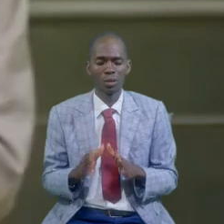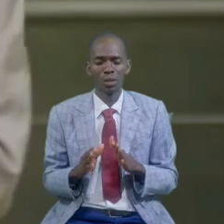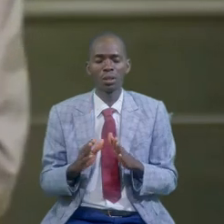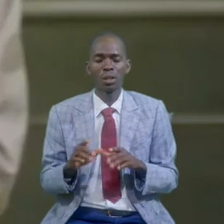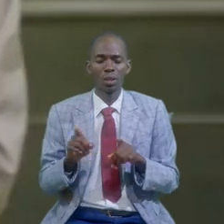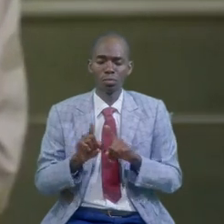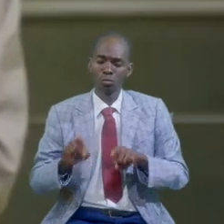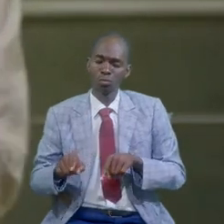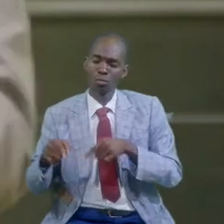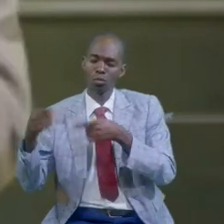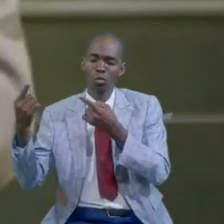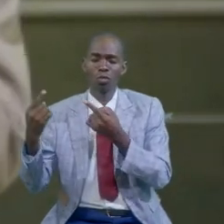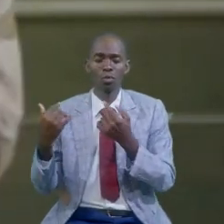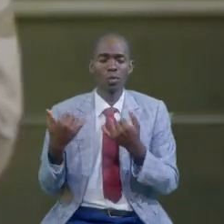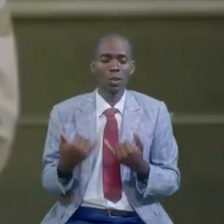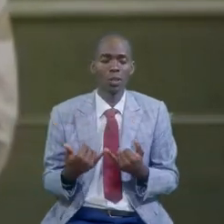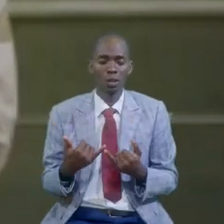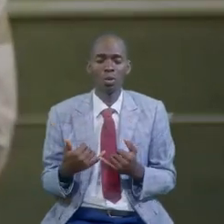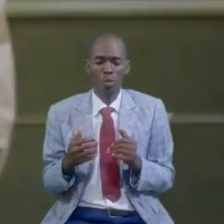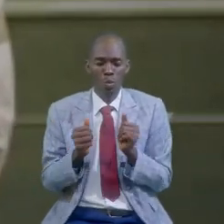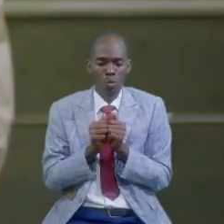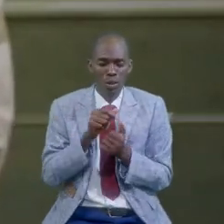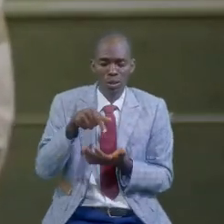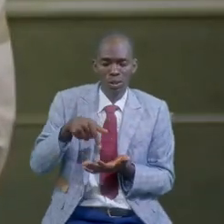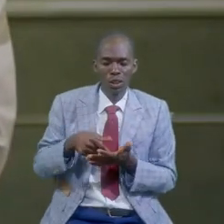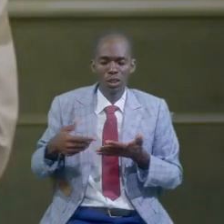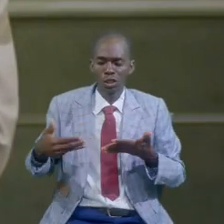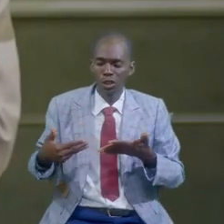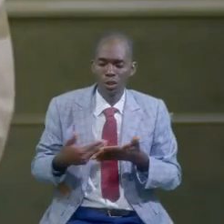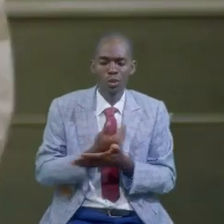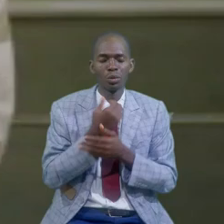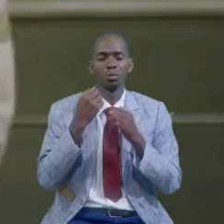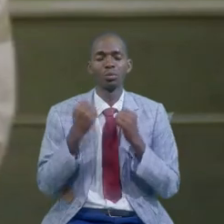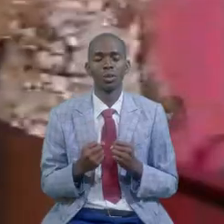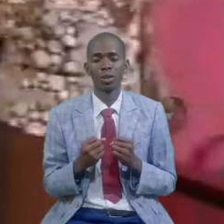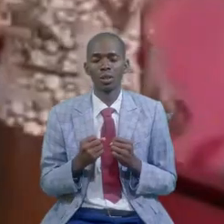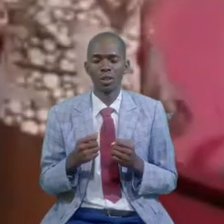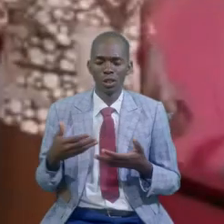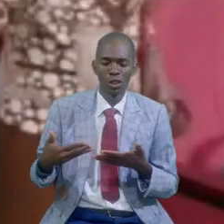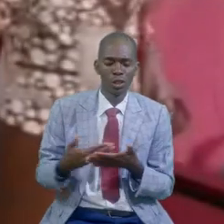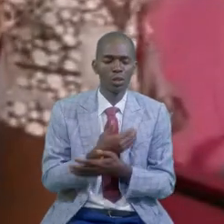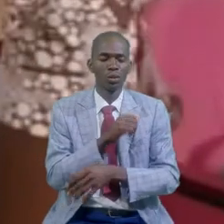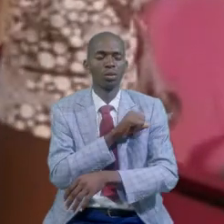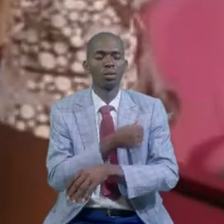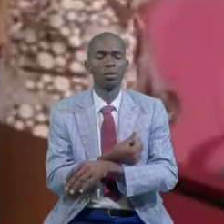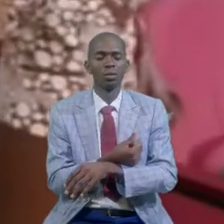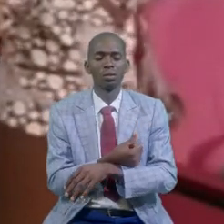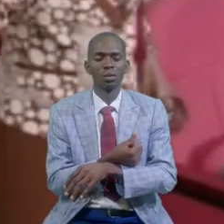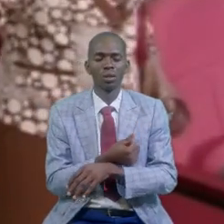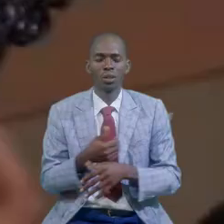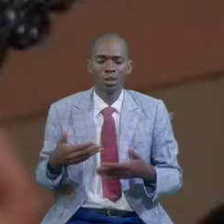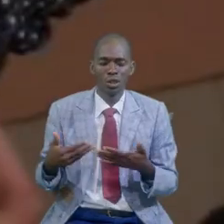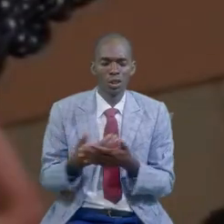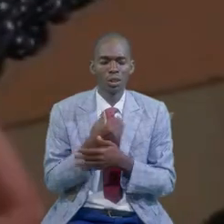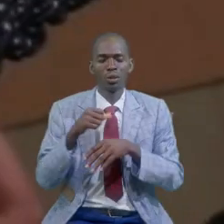now, with this new mantle, new authority, new